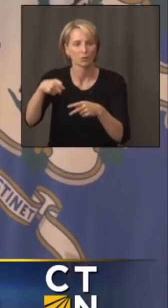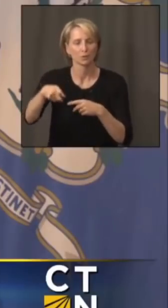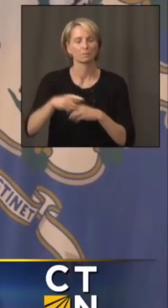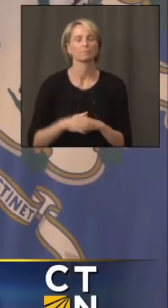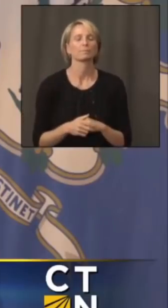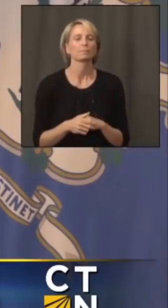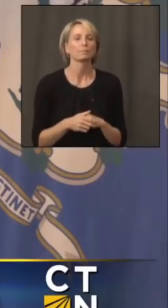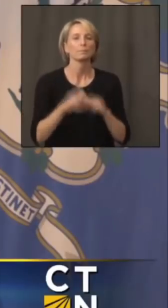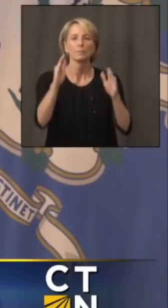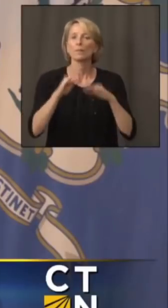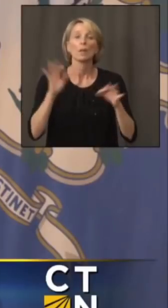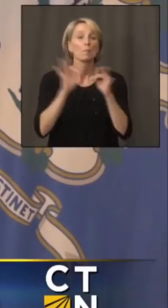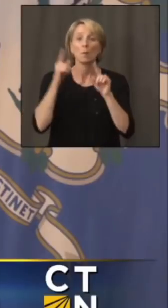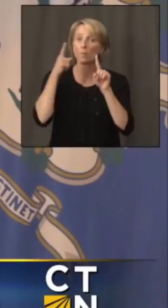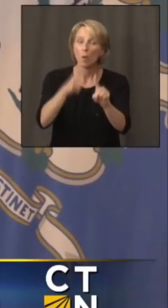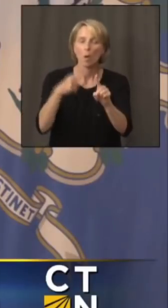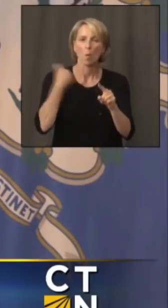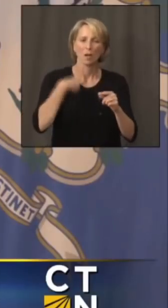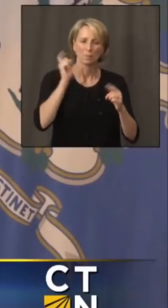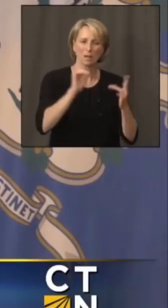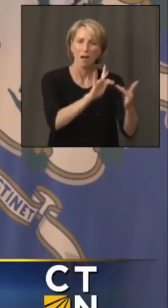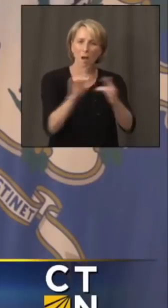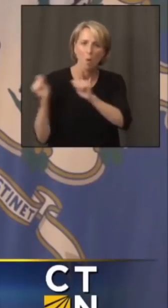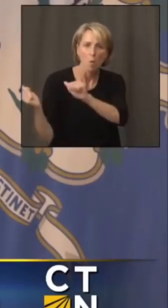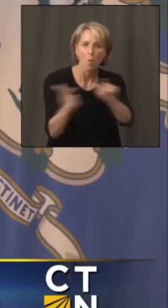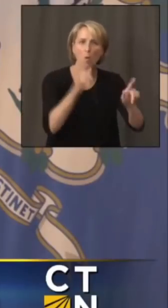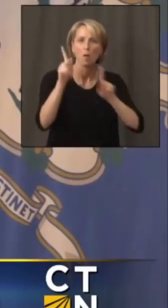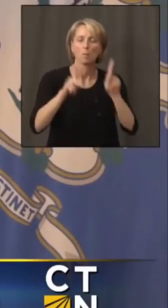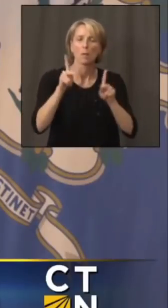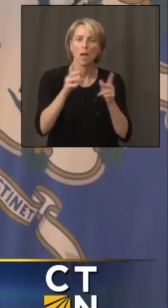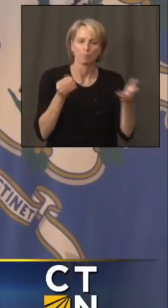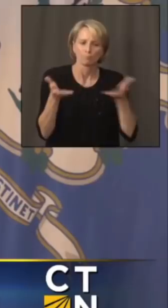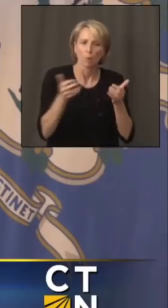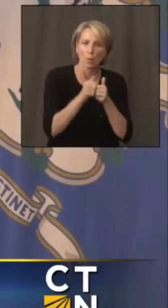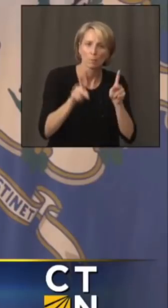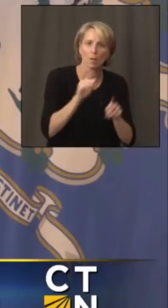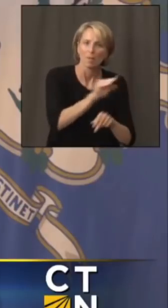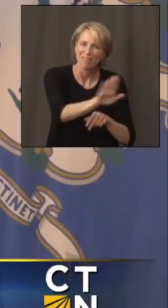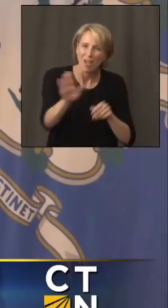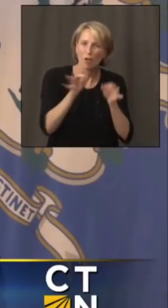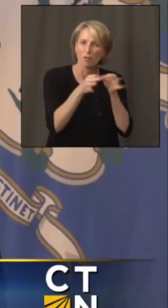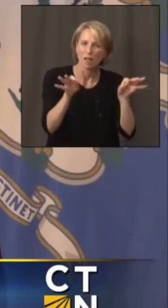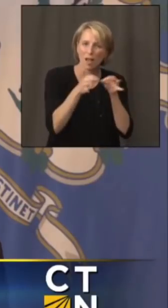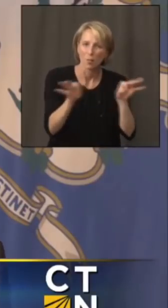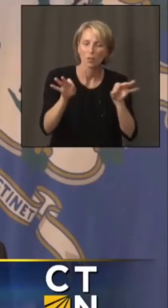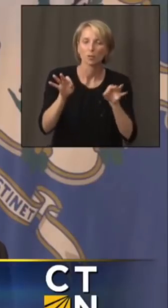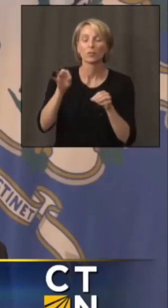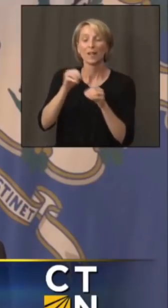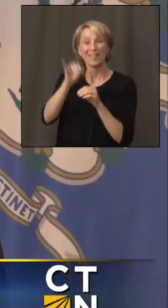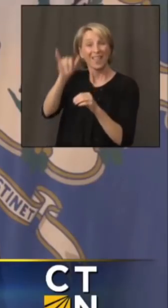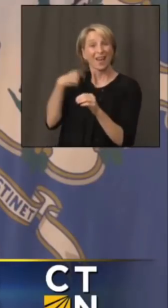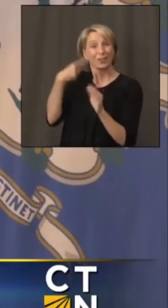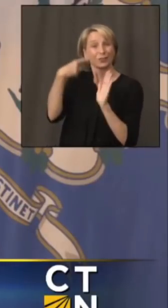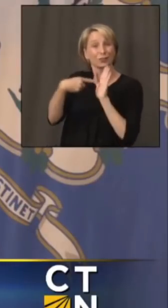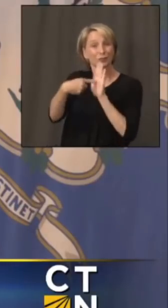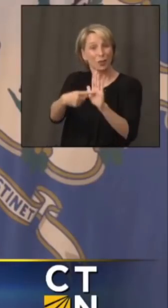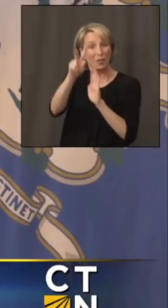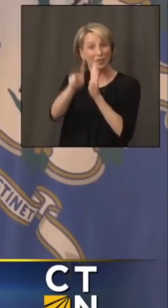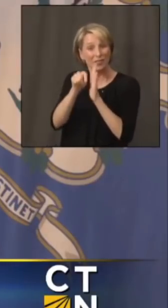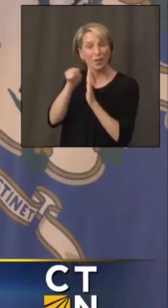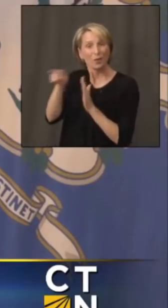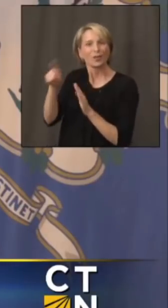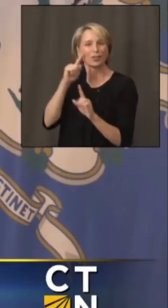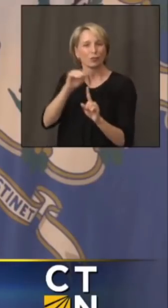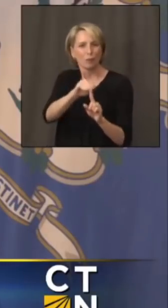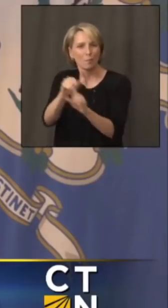population, talk to them in their own language, and in this case, as Dr. Coe is doing, is reminding them quarantining and testing,